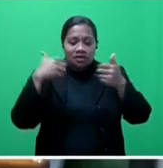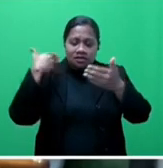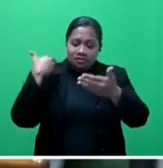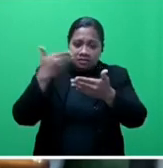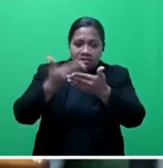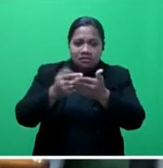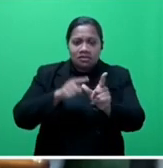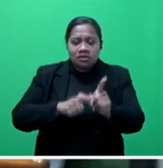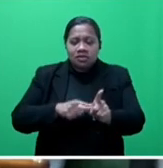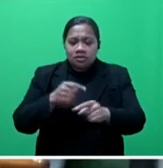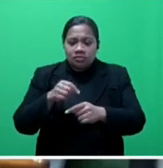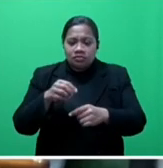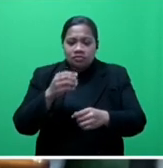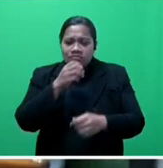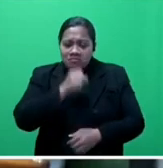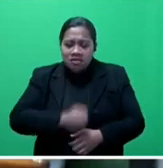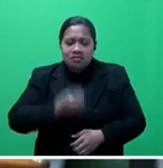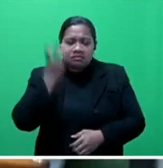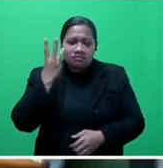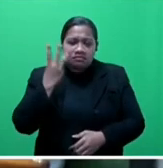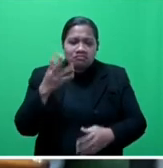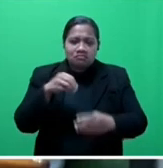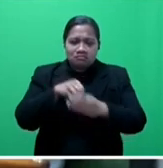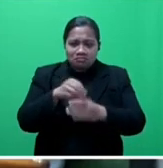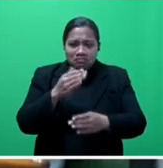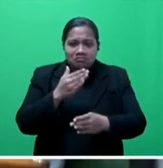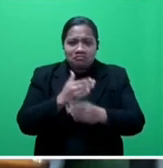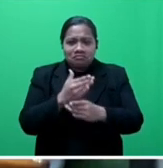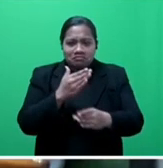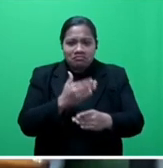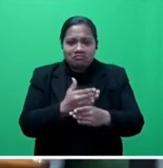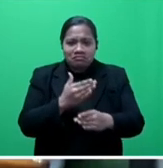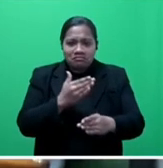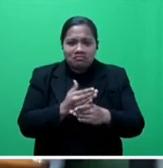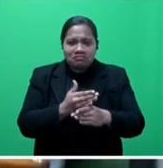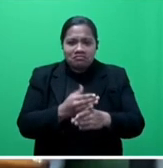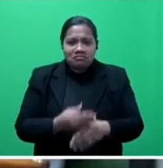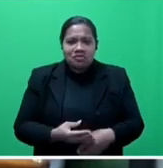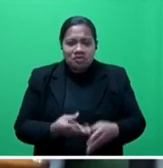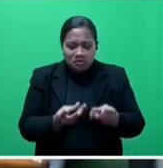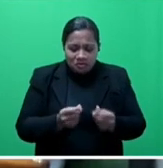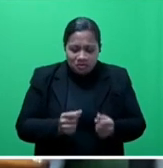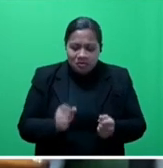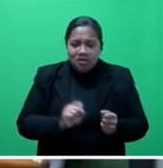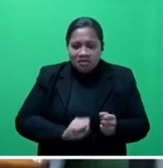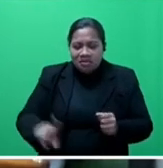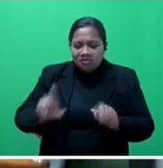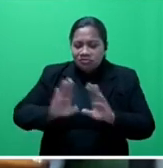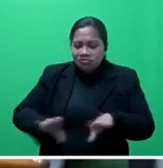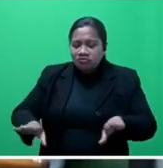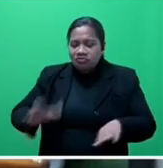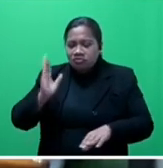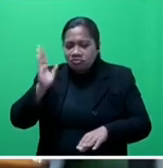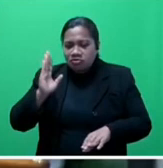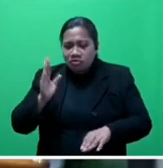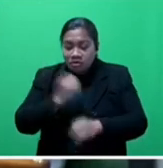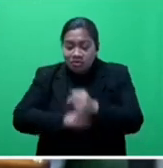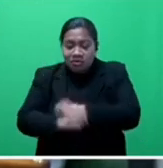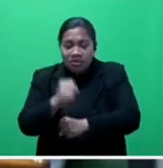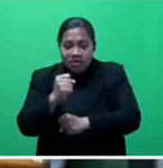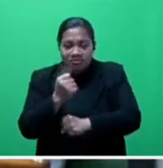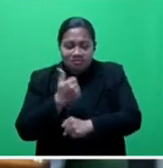employed men and women who have built families and sent their children to school to become very useful people of